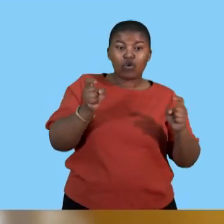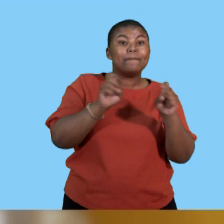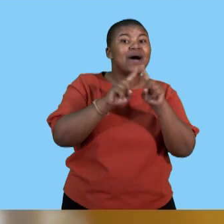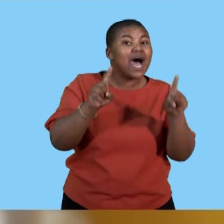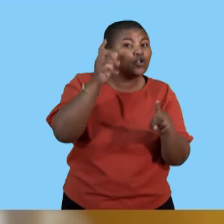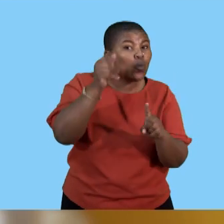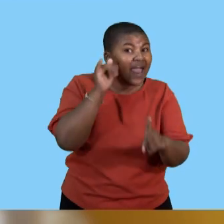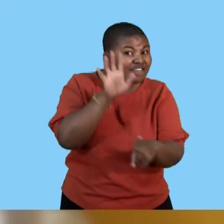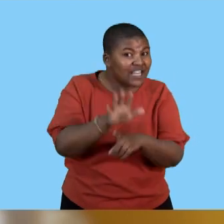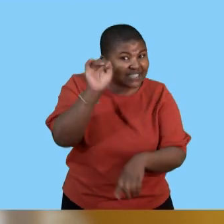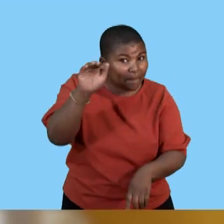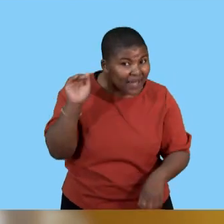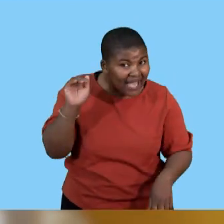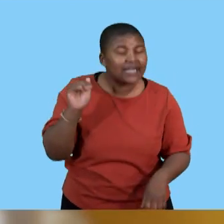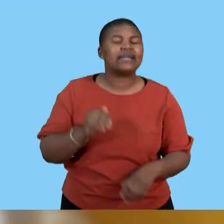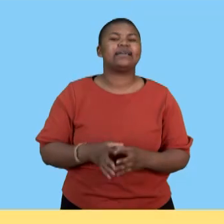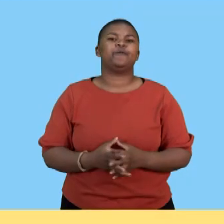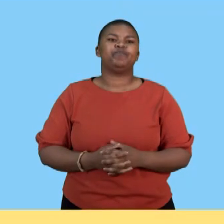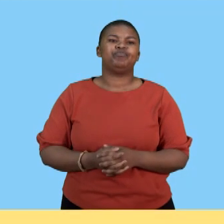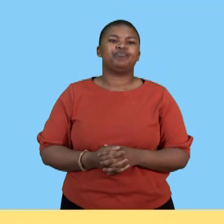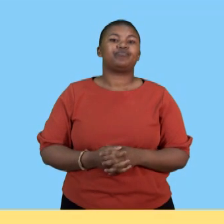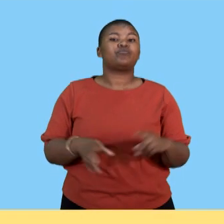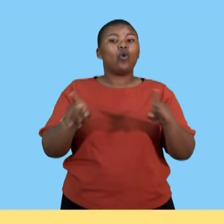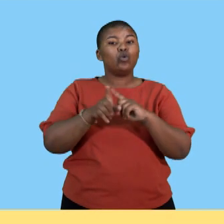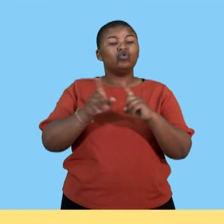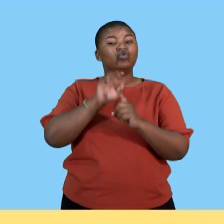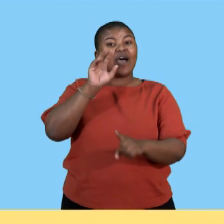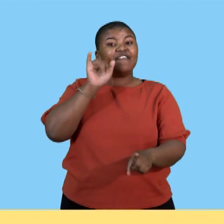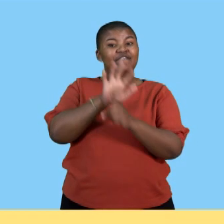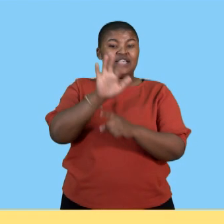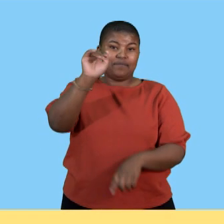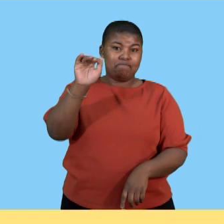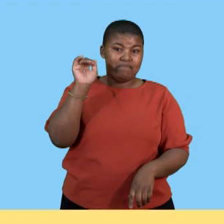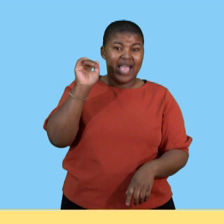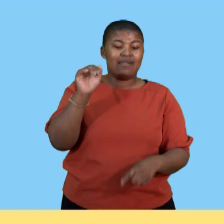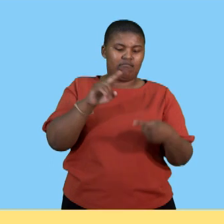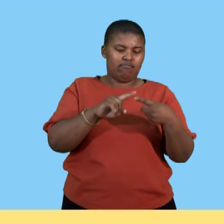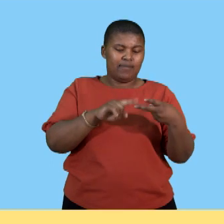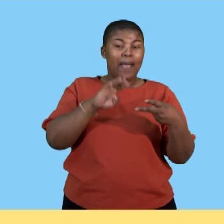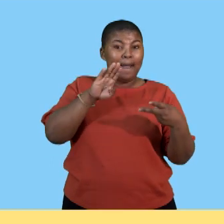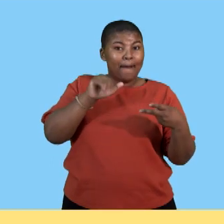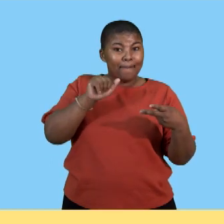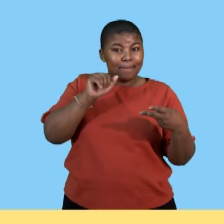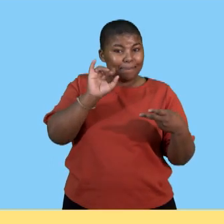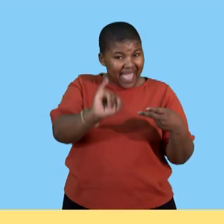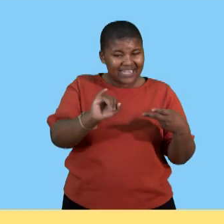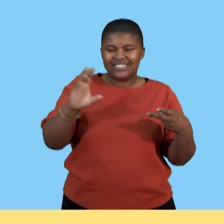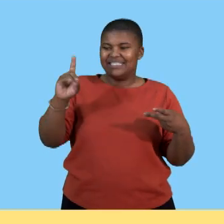affect our bank and bad debts